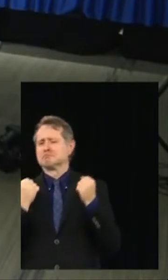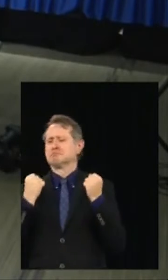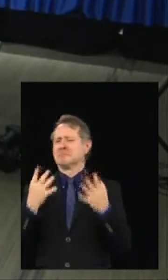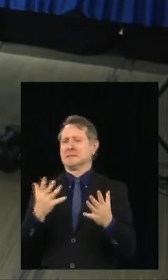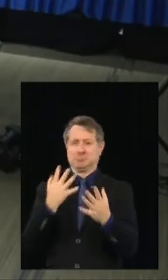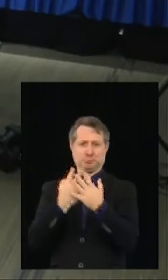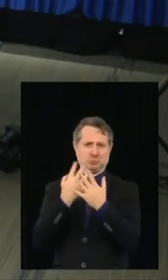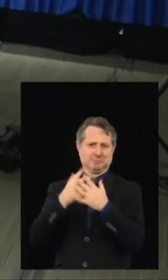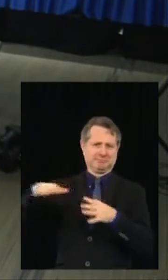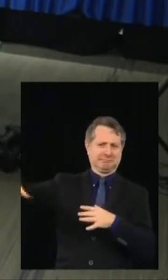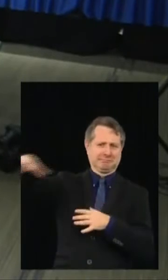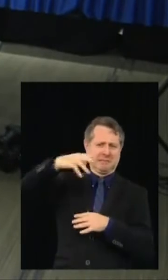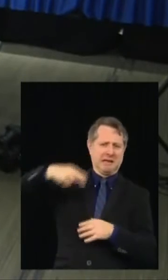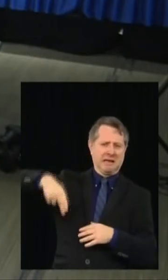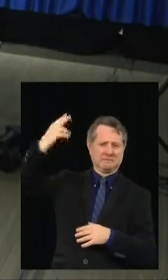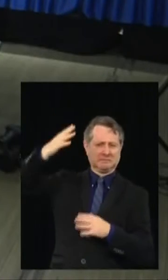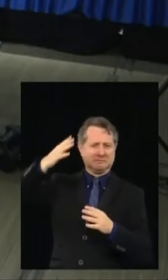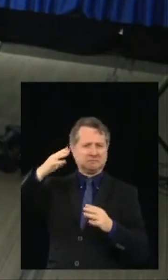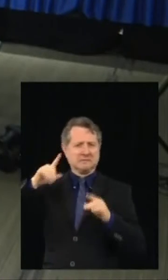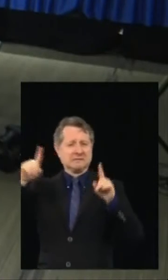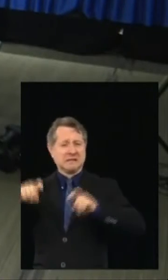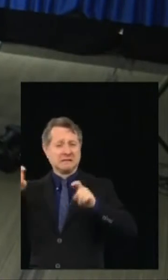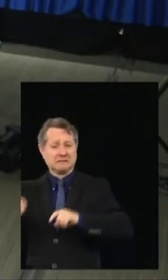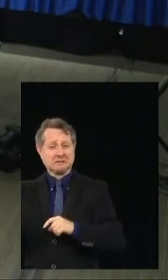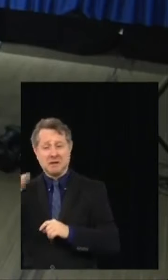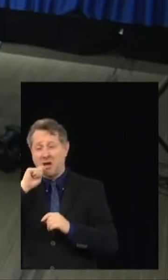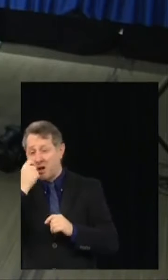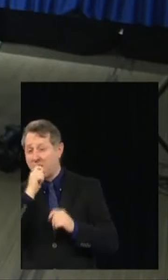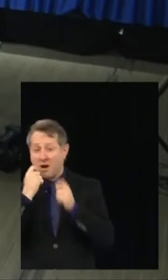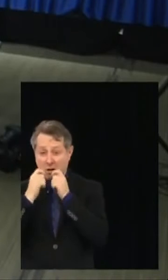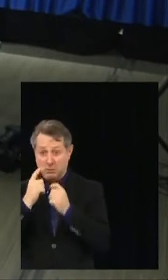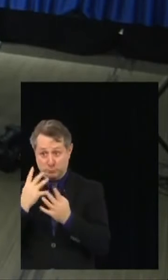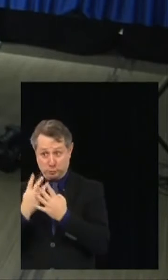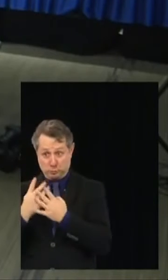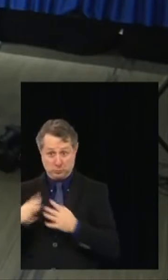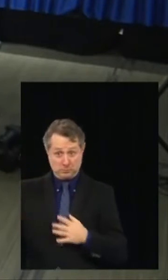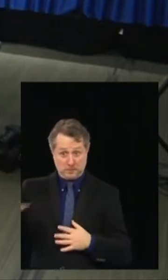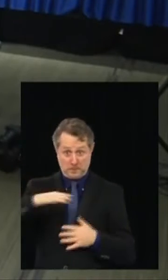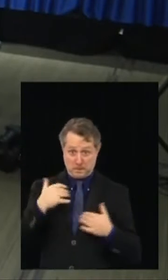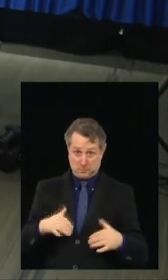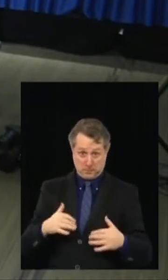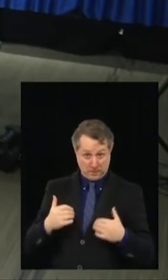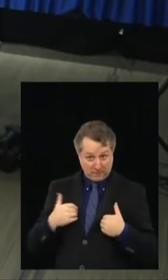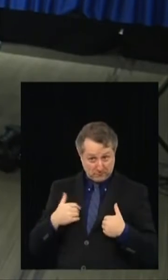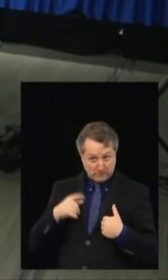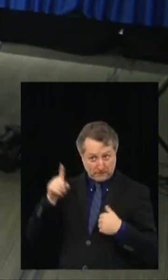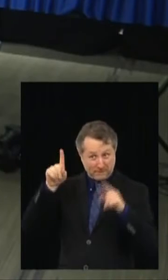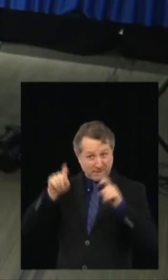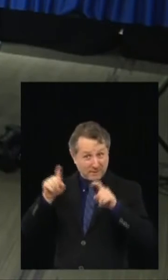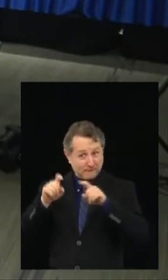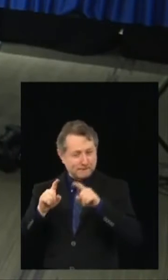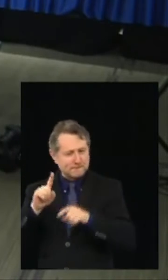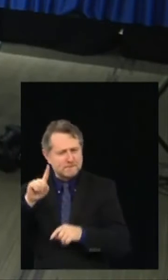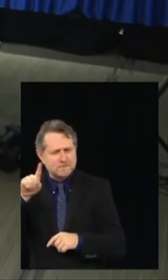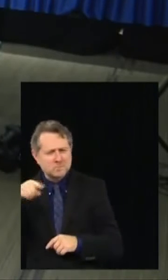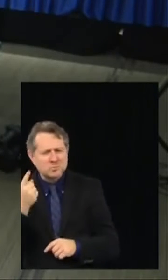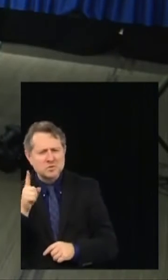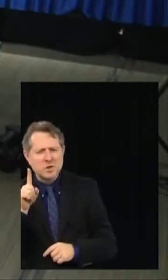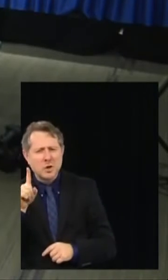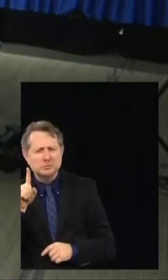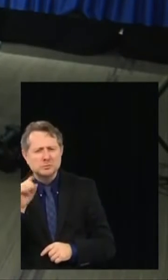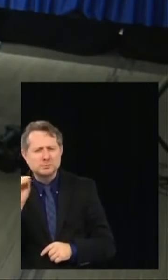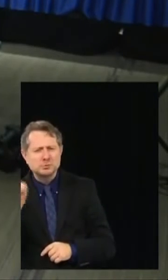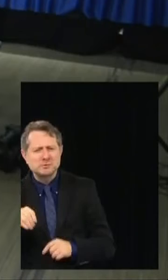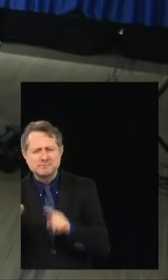of correctional officers, but right now the state's only testing about 1% of inmates, and we have an outbreak at least at one of our facilities up